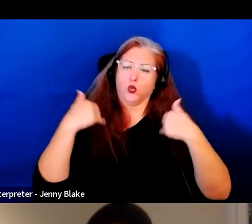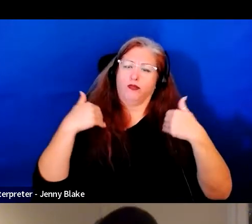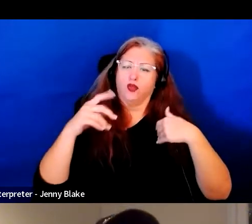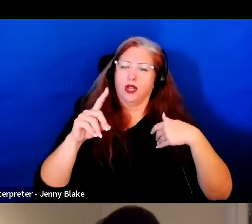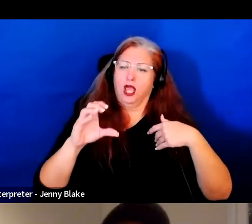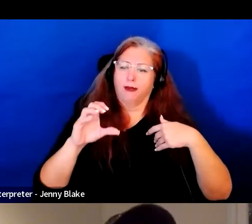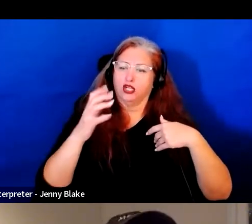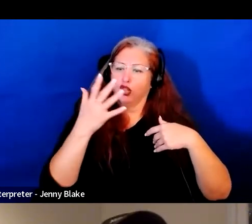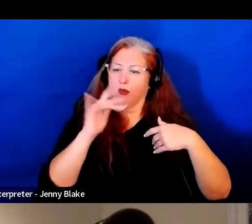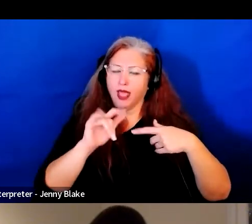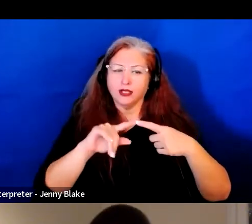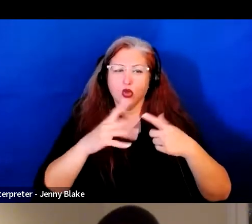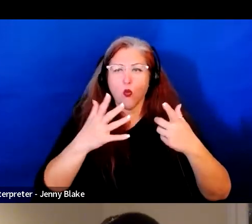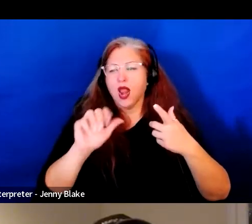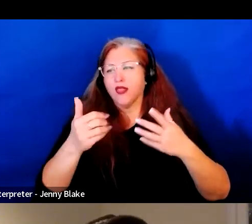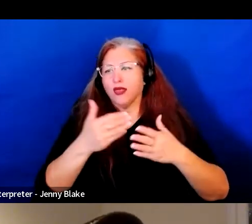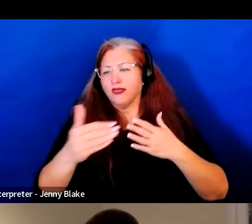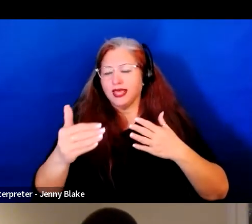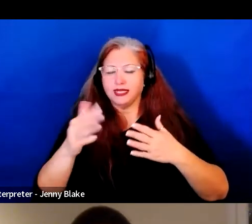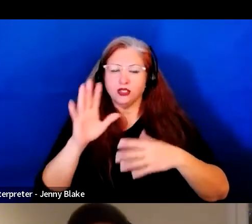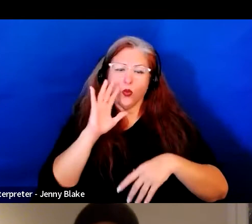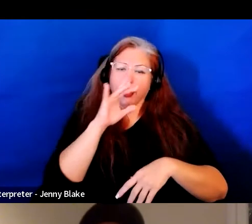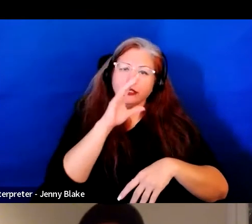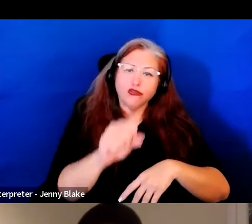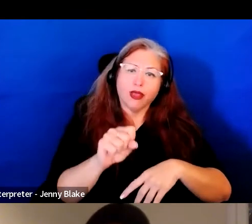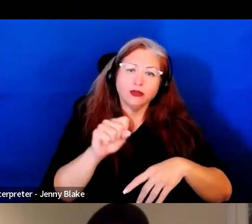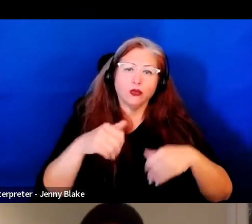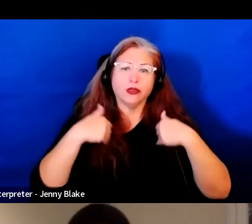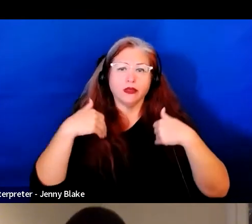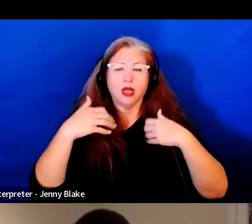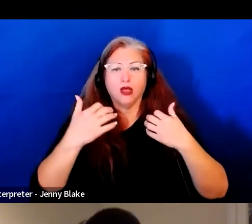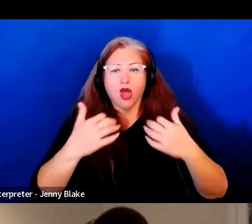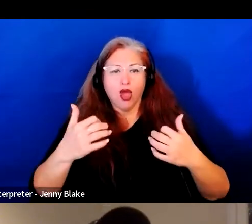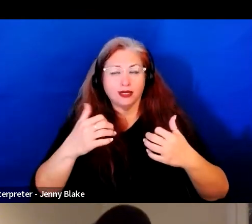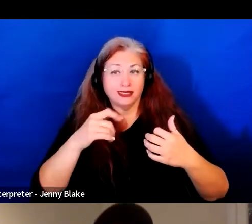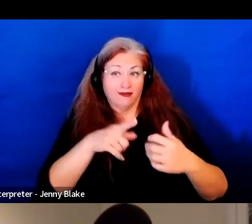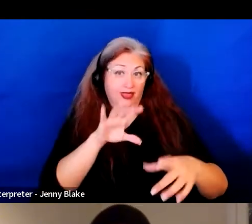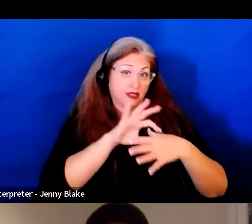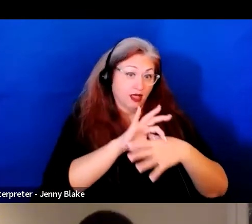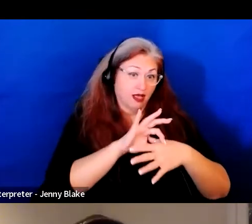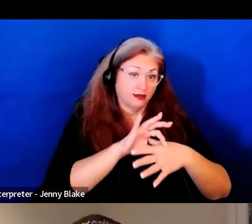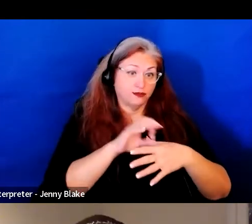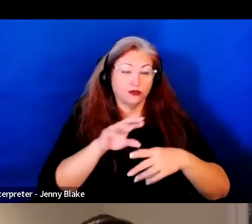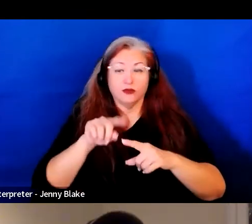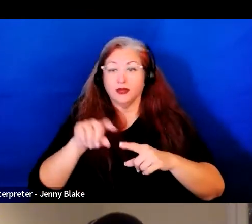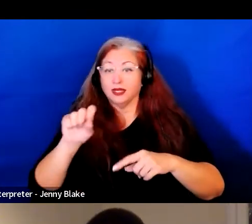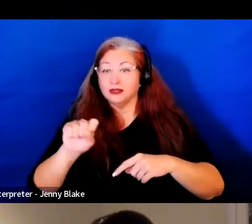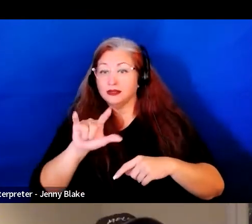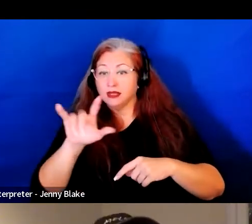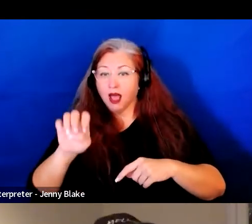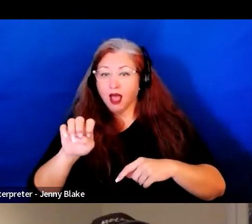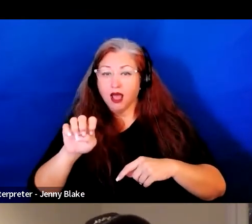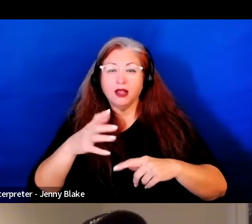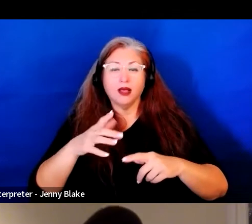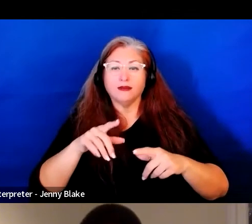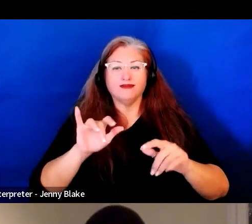idea of what are the things that will really attract a young audience, and whether that's the content, or whether it's a stylistic treatment and things like that.